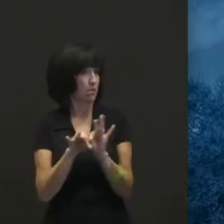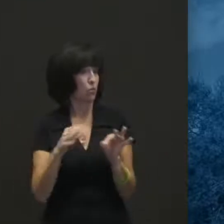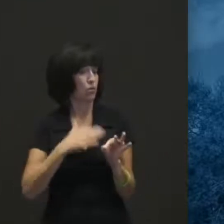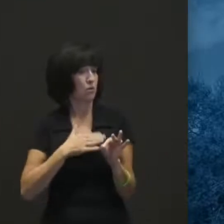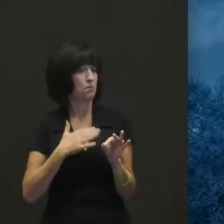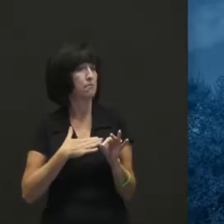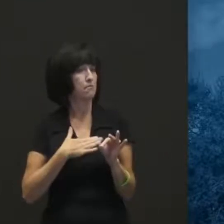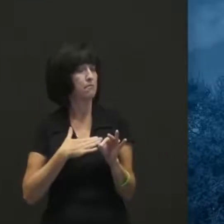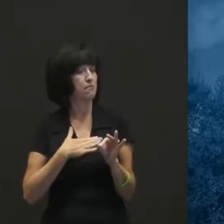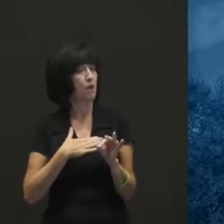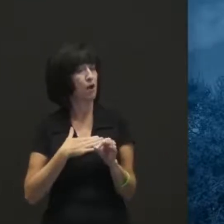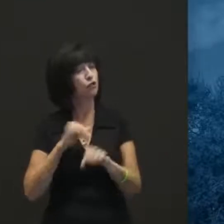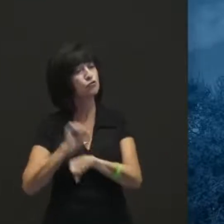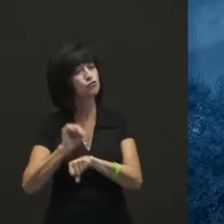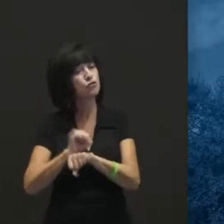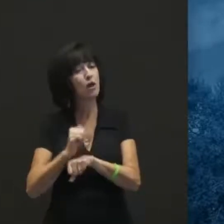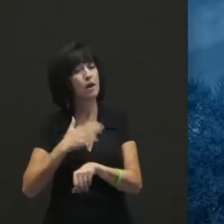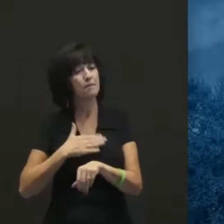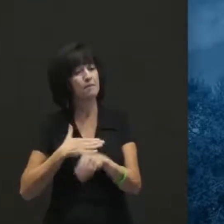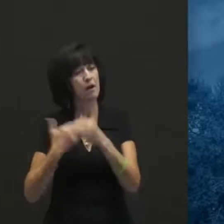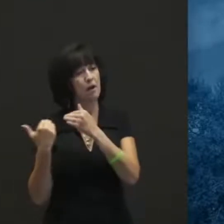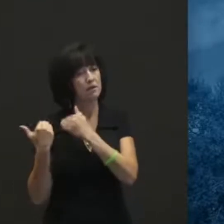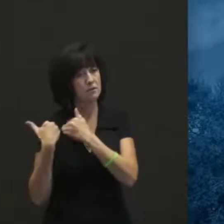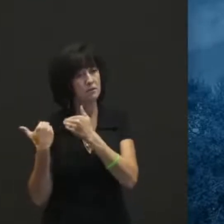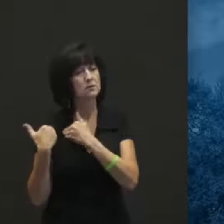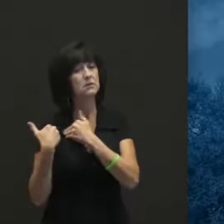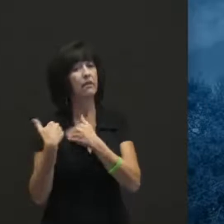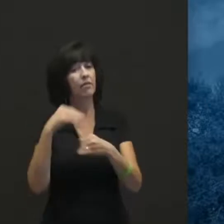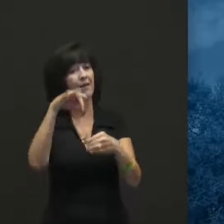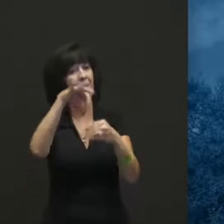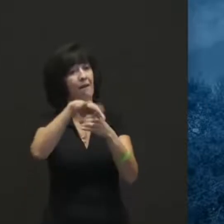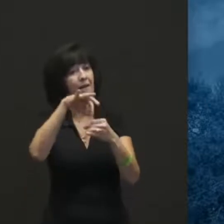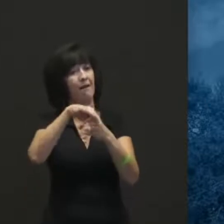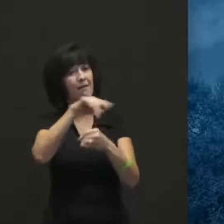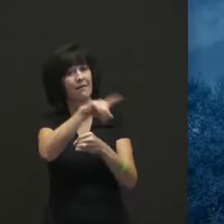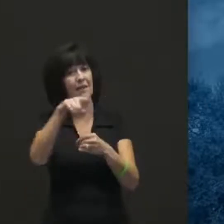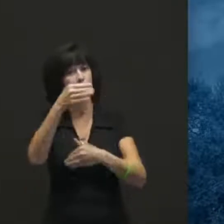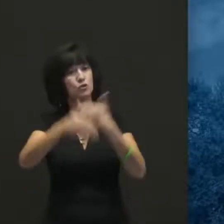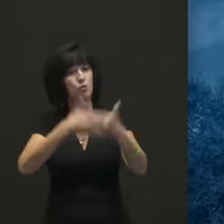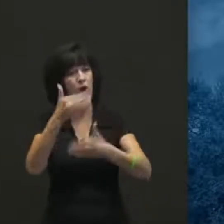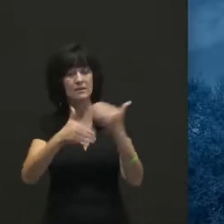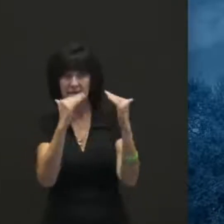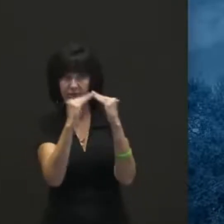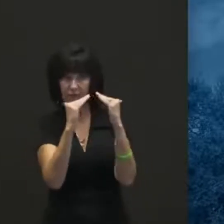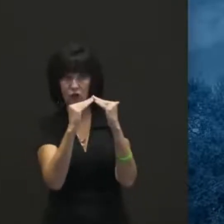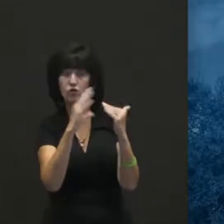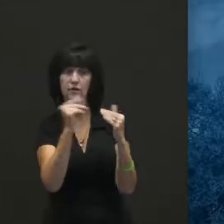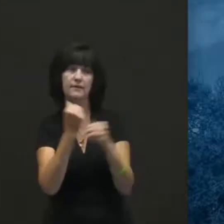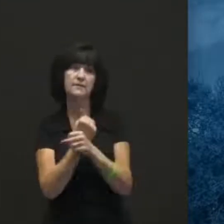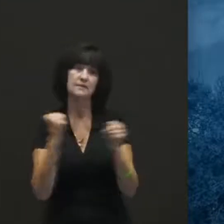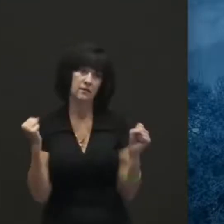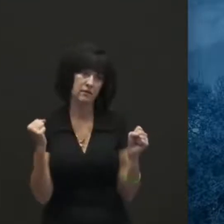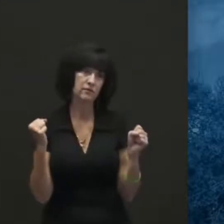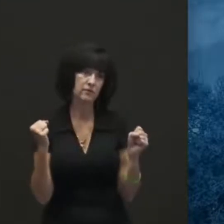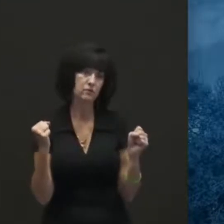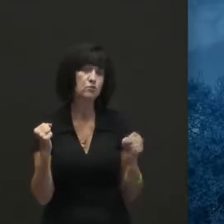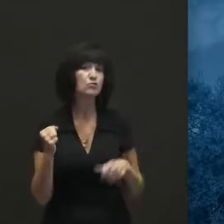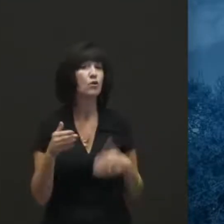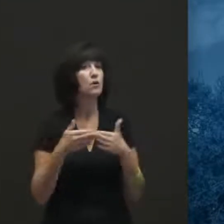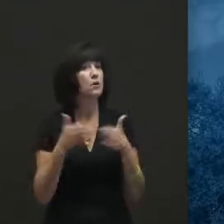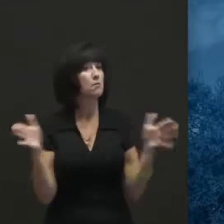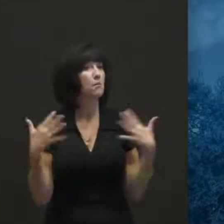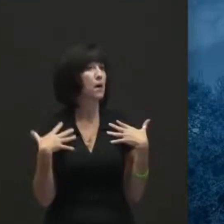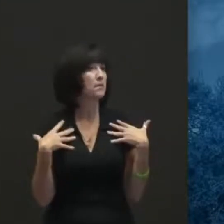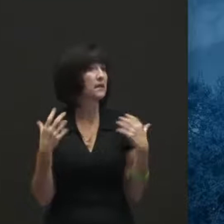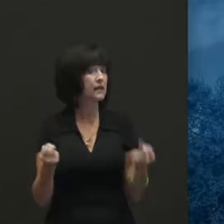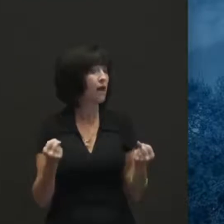that the election process is fair and safe. And from a public health perspective, and I'll defer to